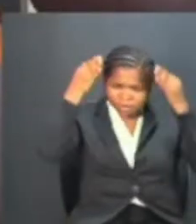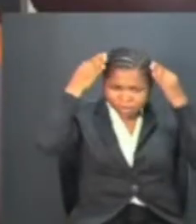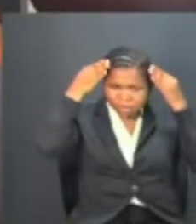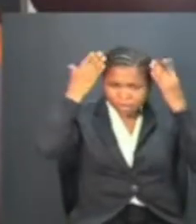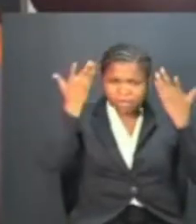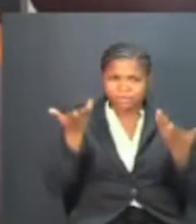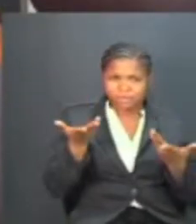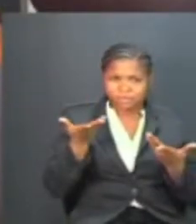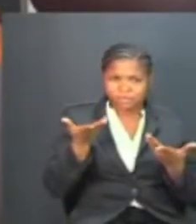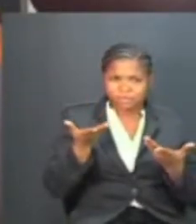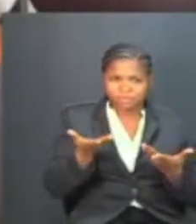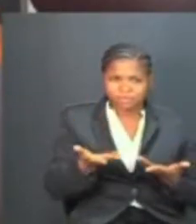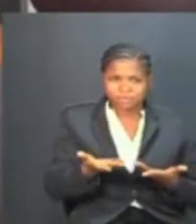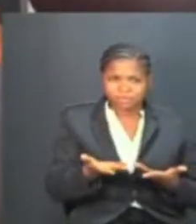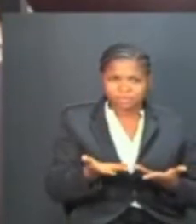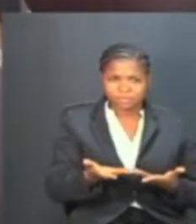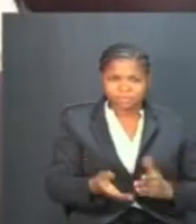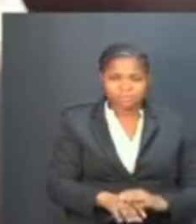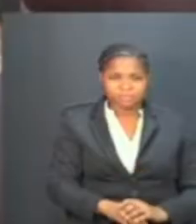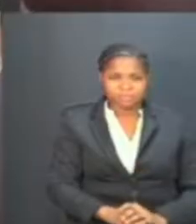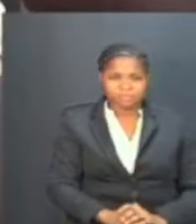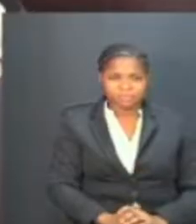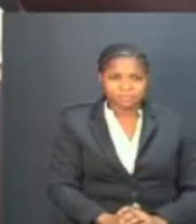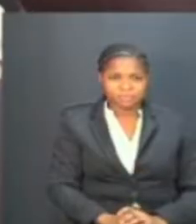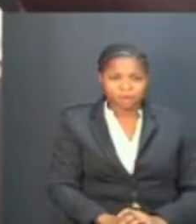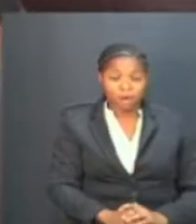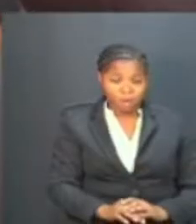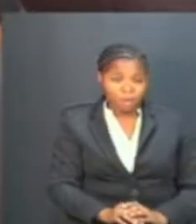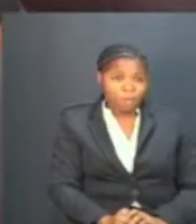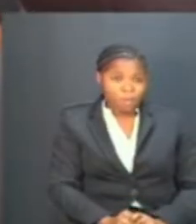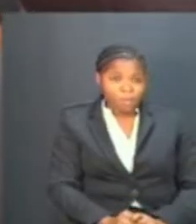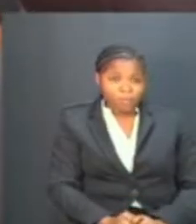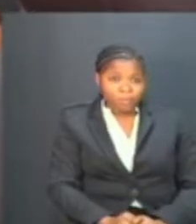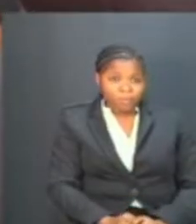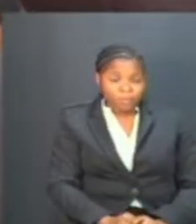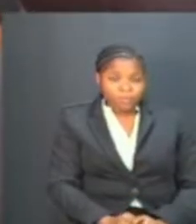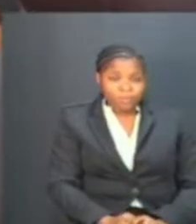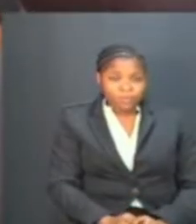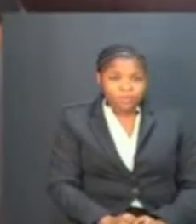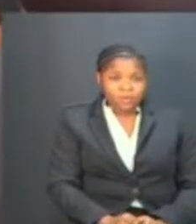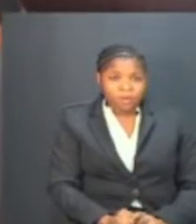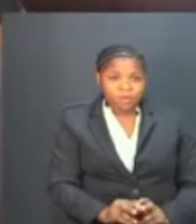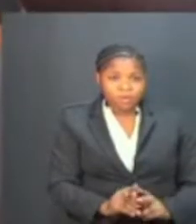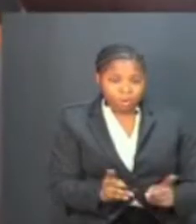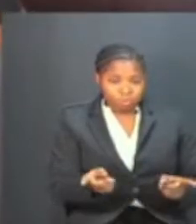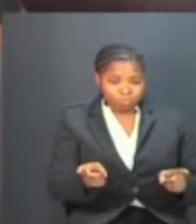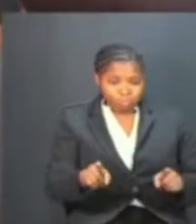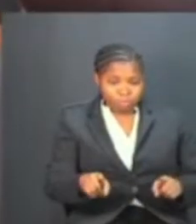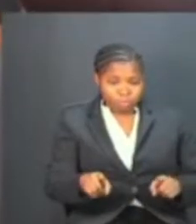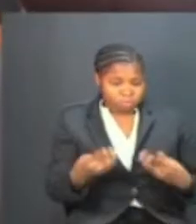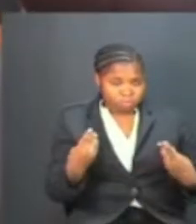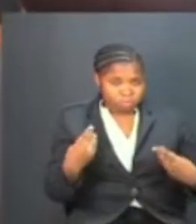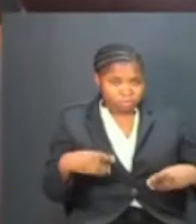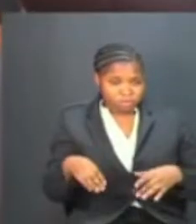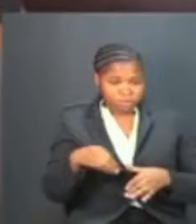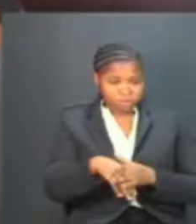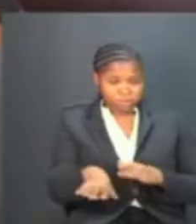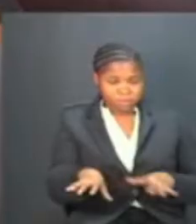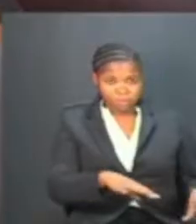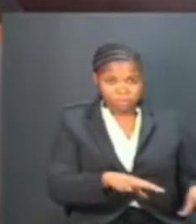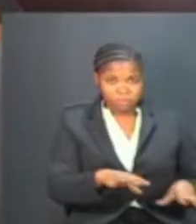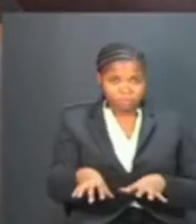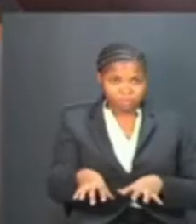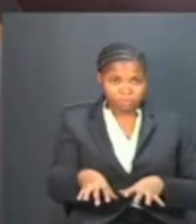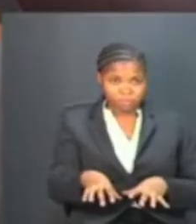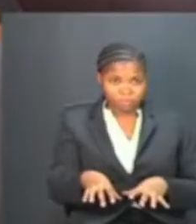the Yana chief for smokes. He's a good friend of the speaker. So when he dressed, or our first deputy